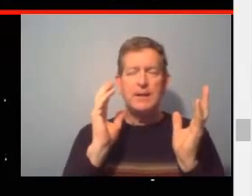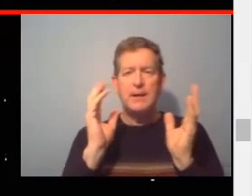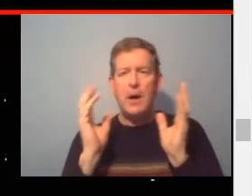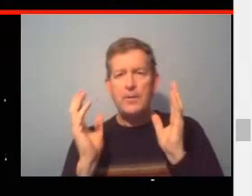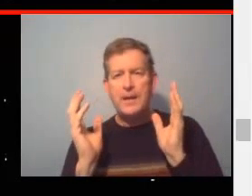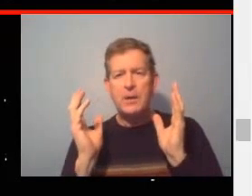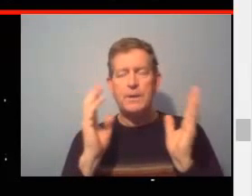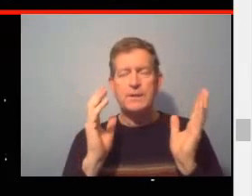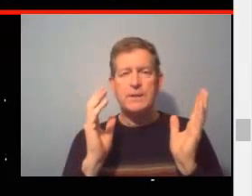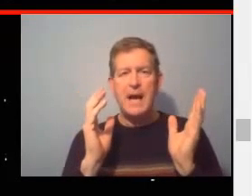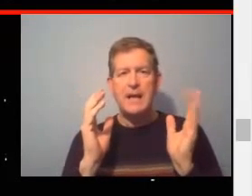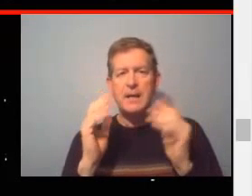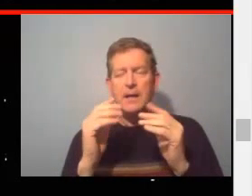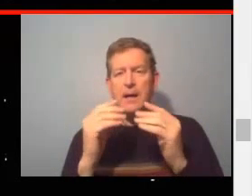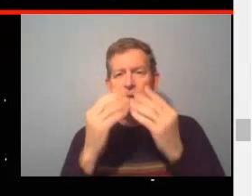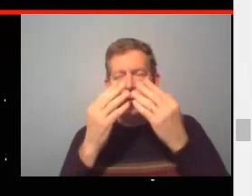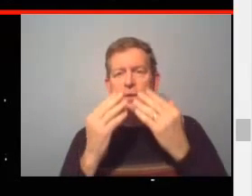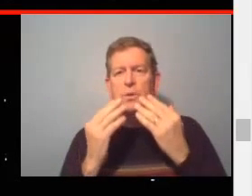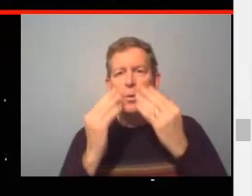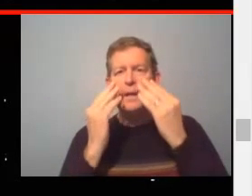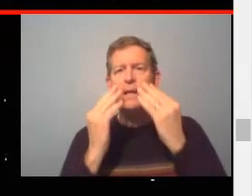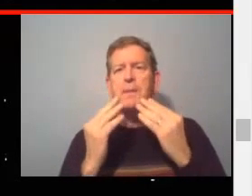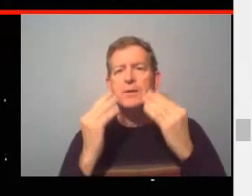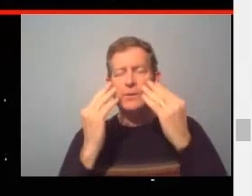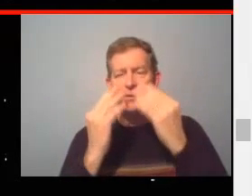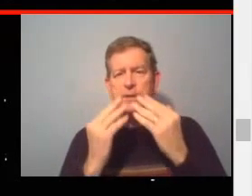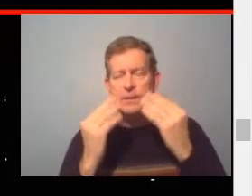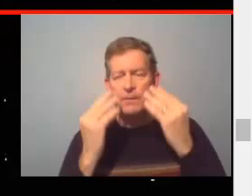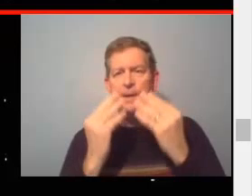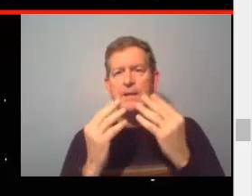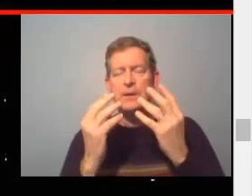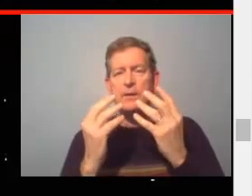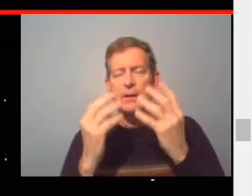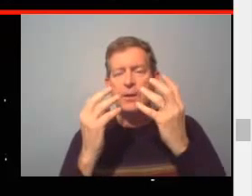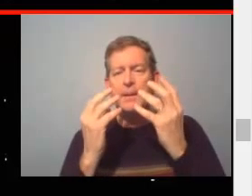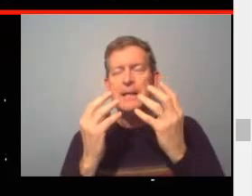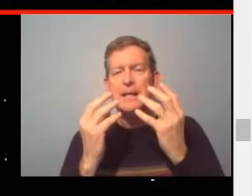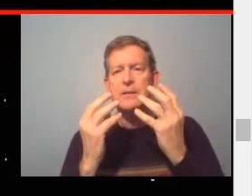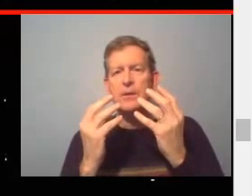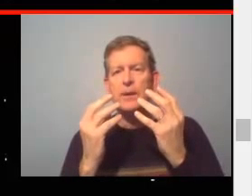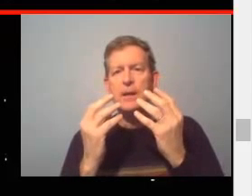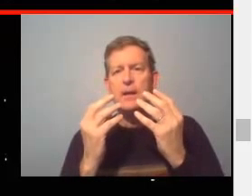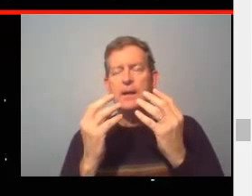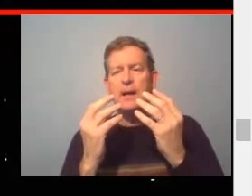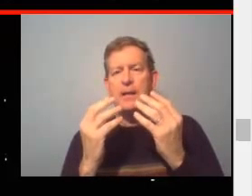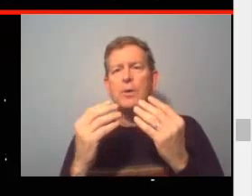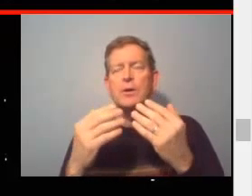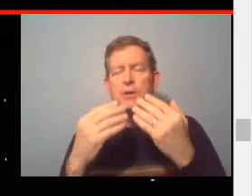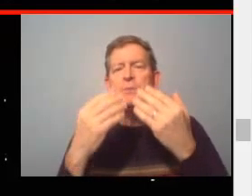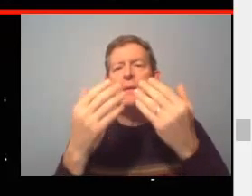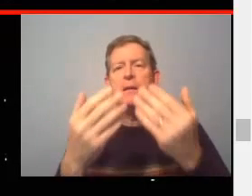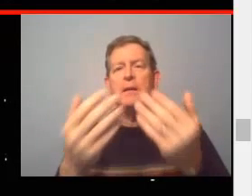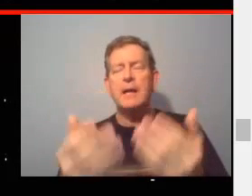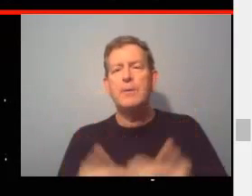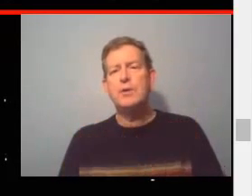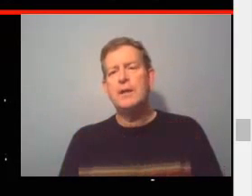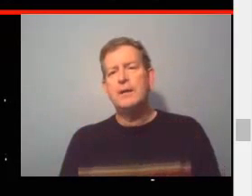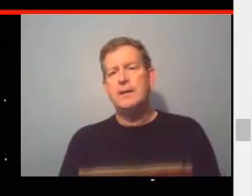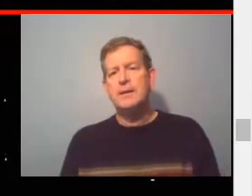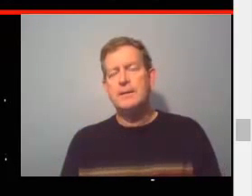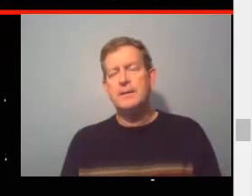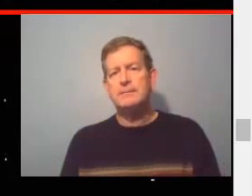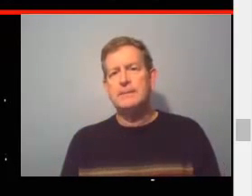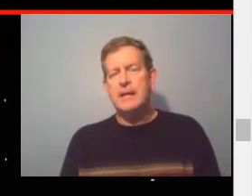sounds authentic and what does not, and you're also working the muscles in your face that are going to be necessary in order to speak the